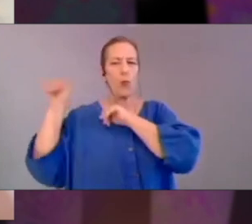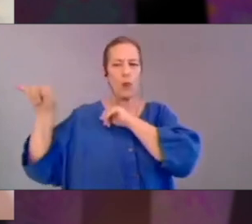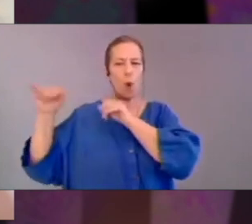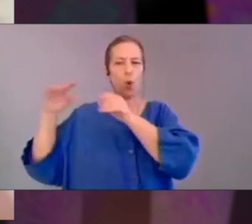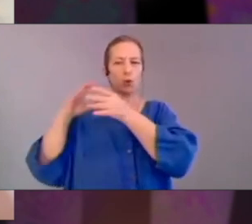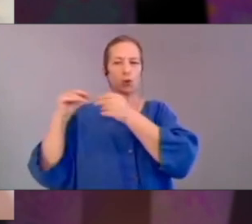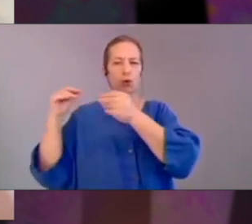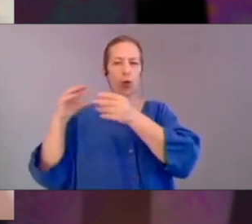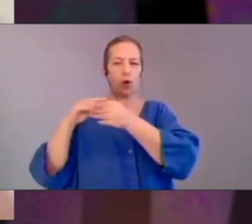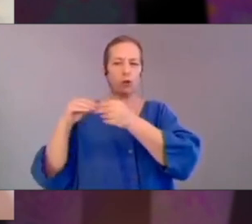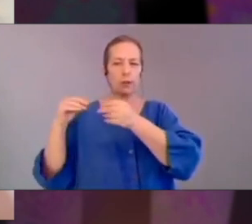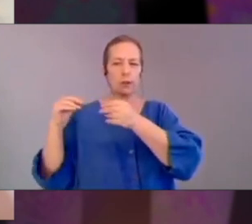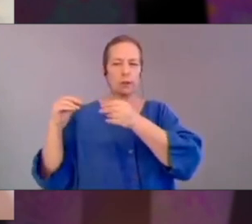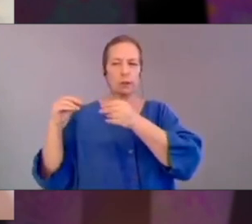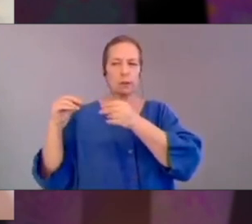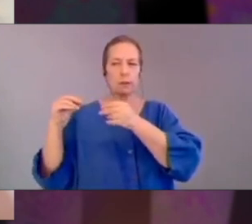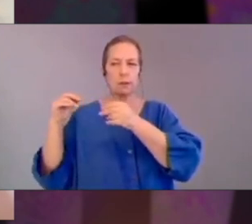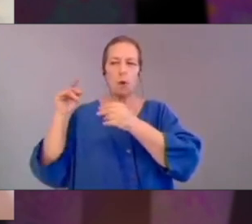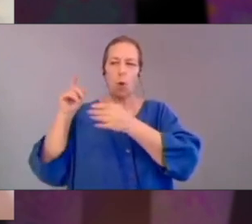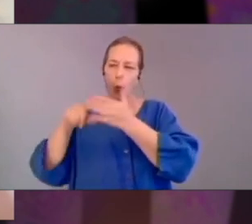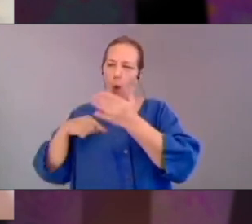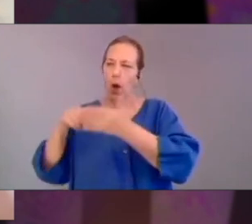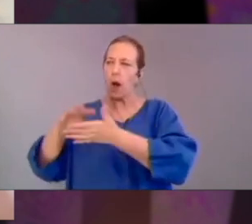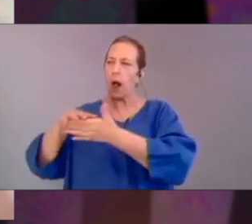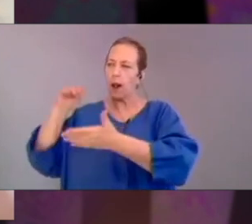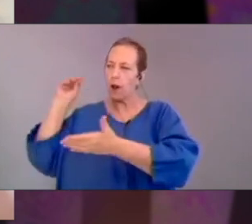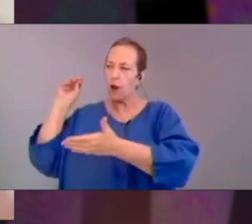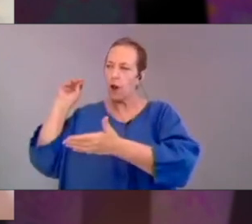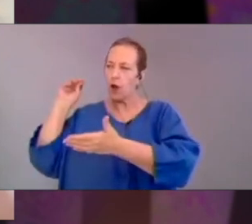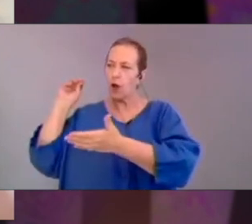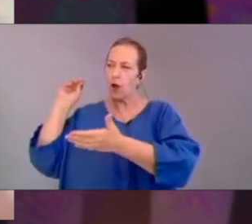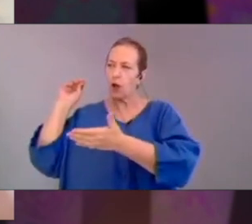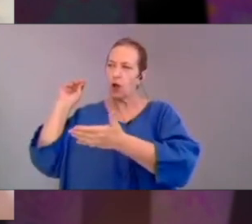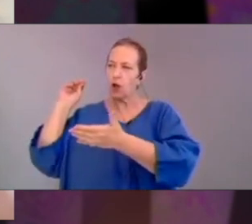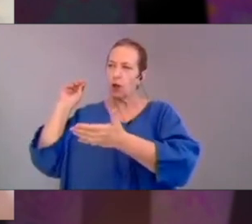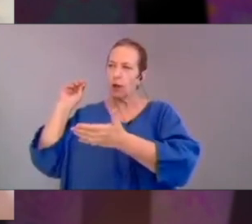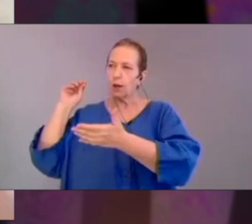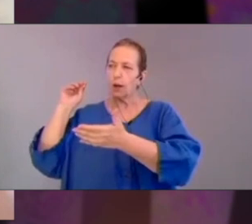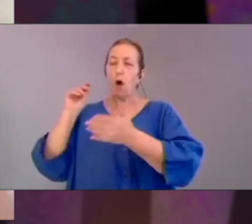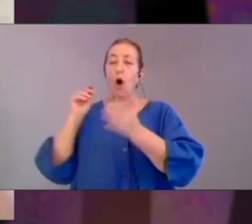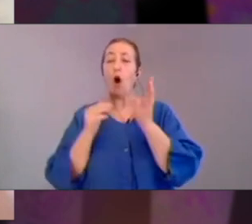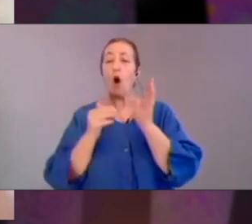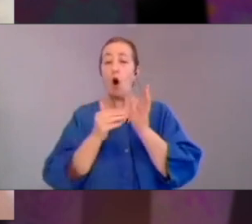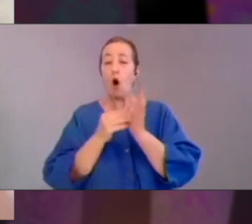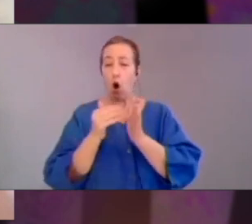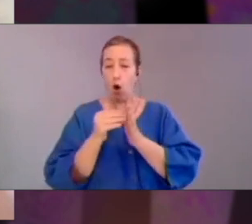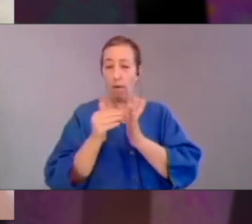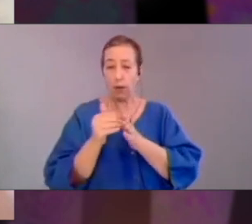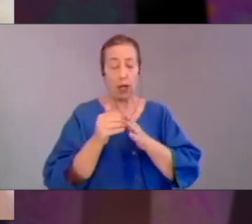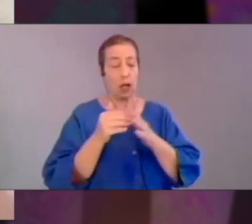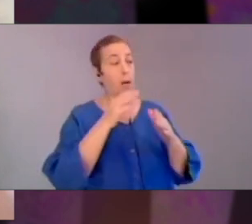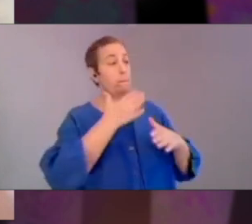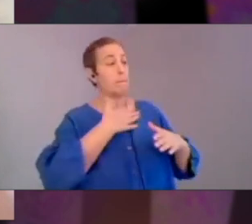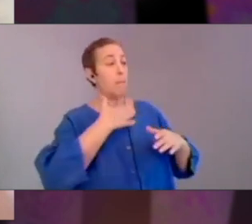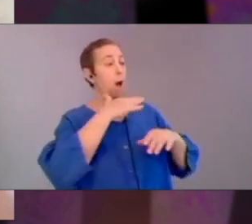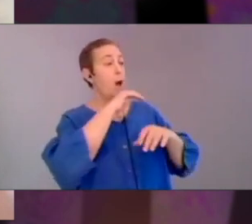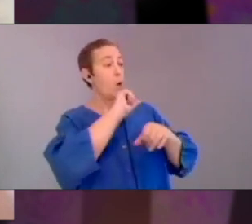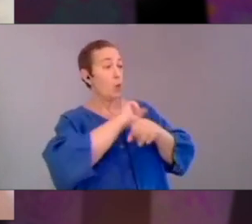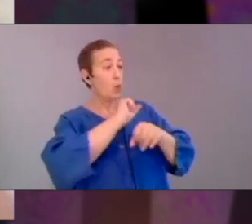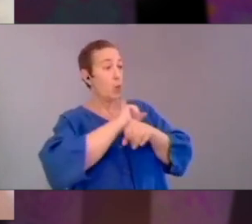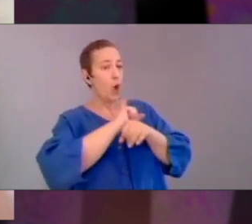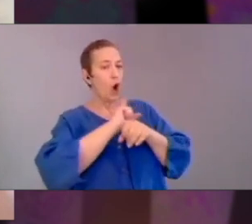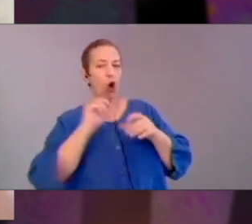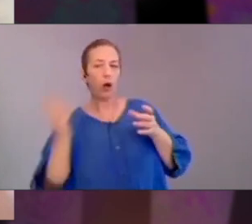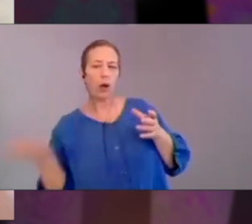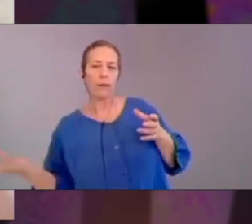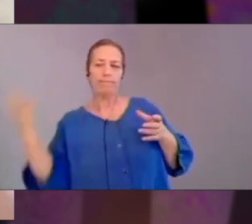And the objective of what I do more often than not is to elevate those stories and those ways of knowing and being,